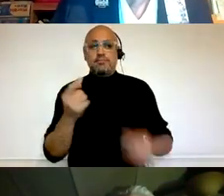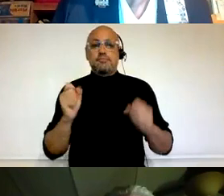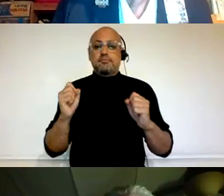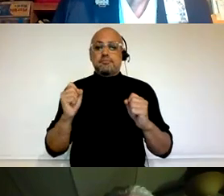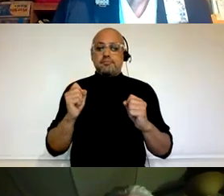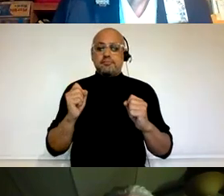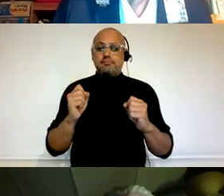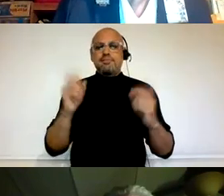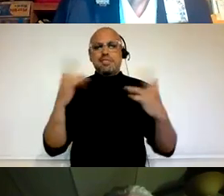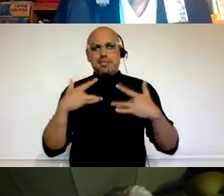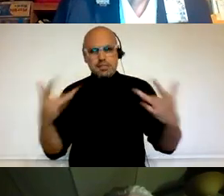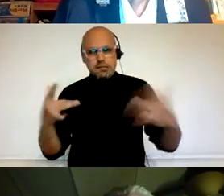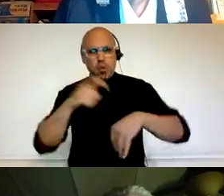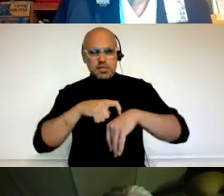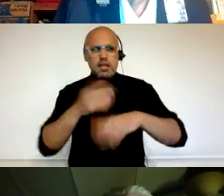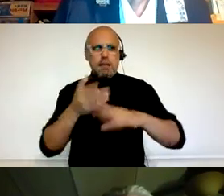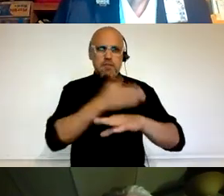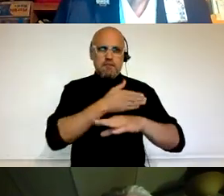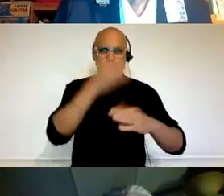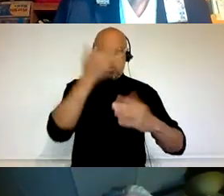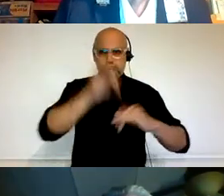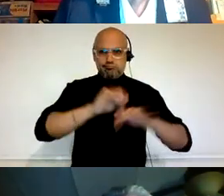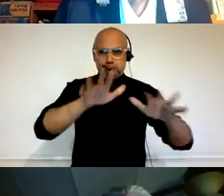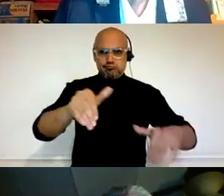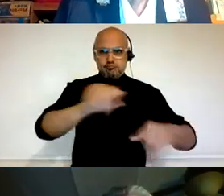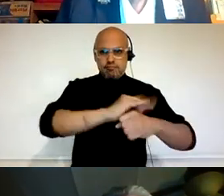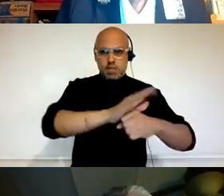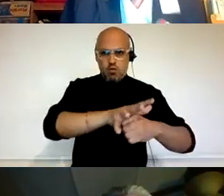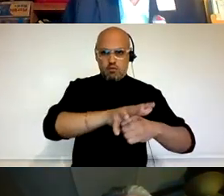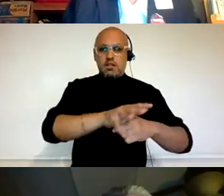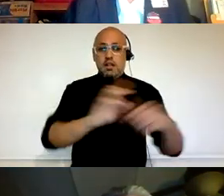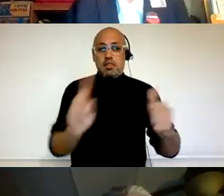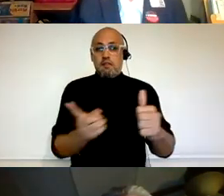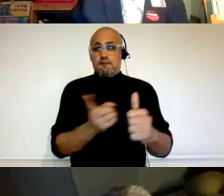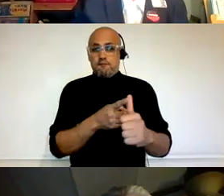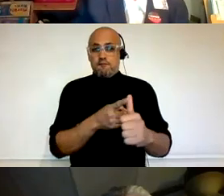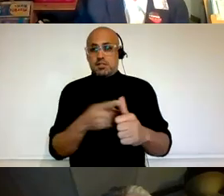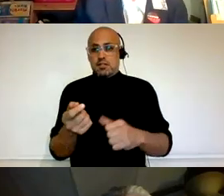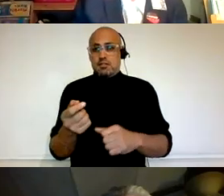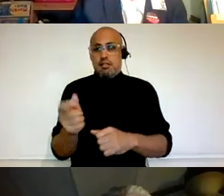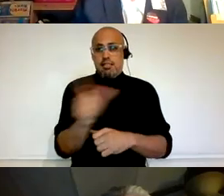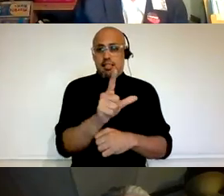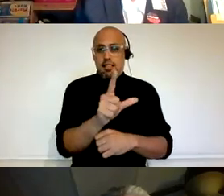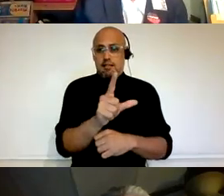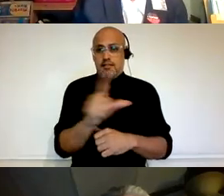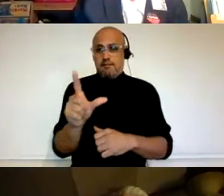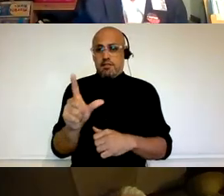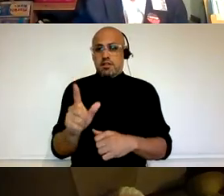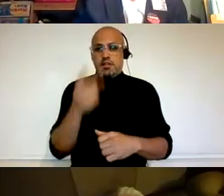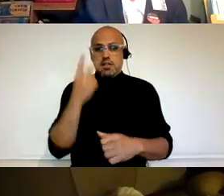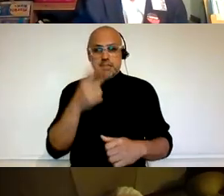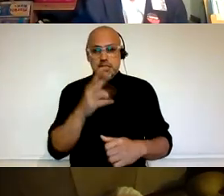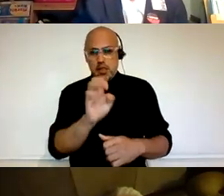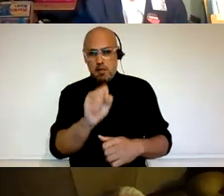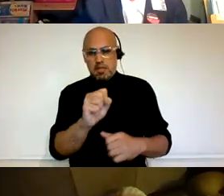the normal times before the pandemic, the first on the left, you can see that on this bus, normal